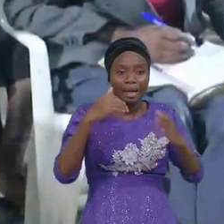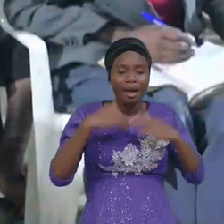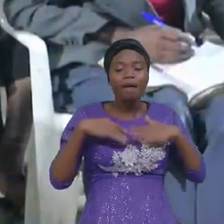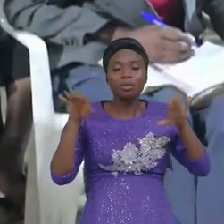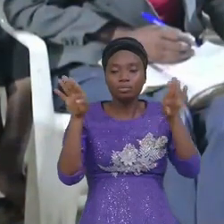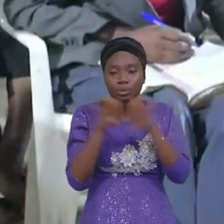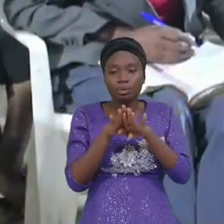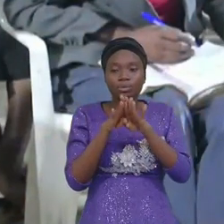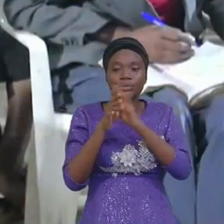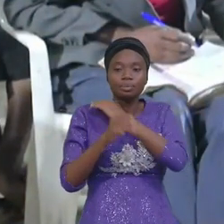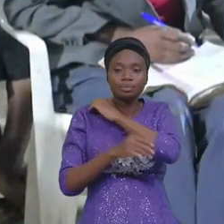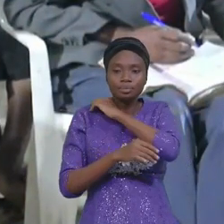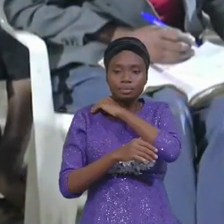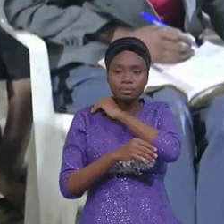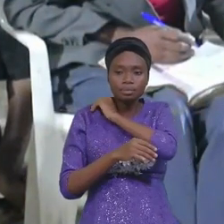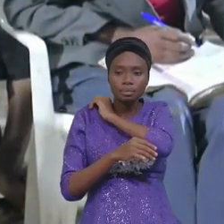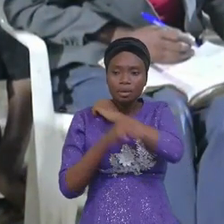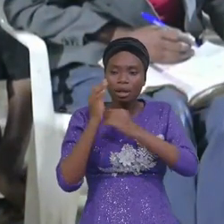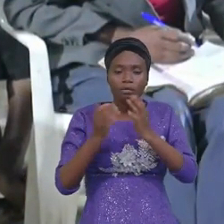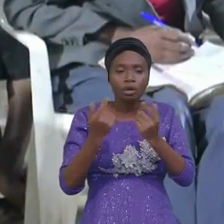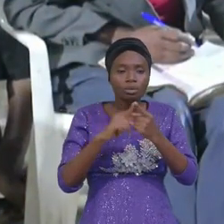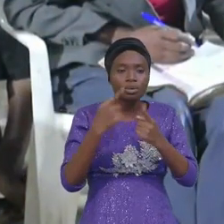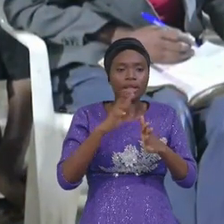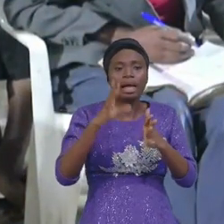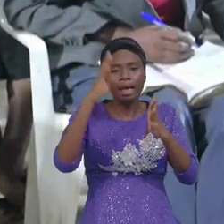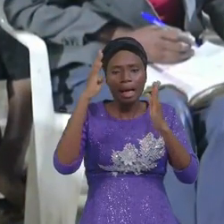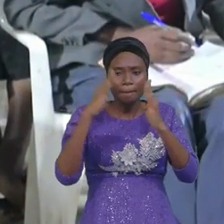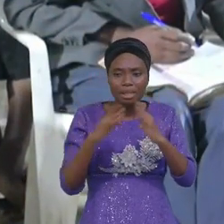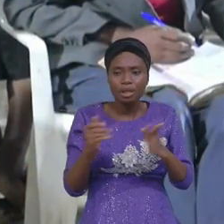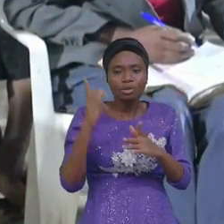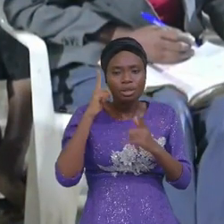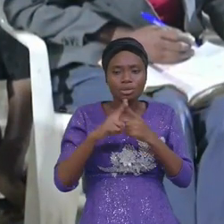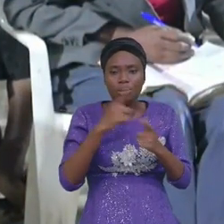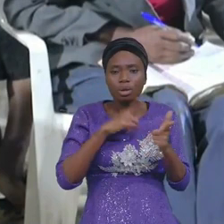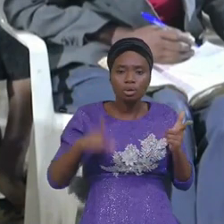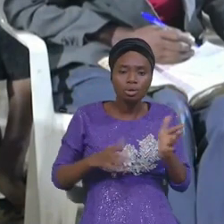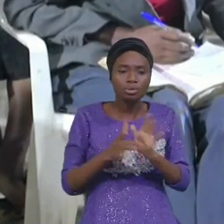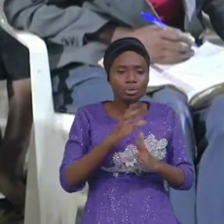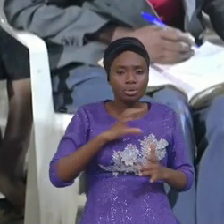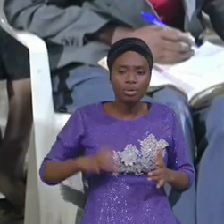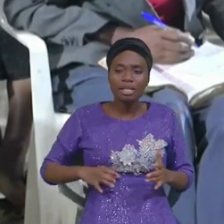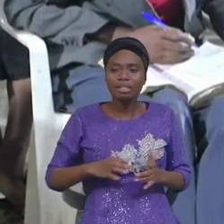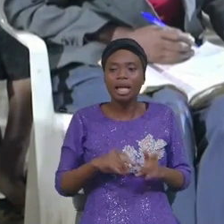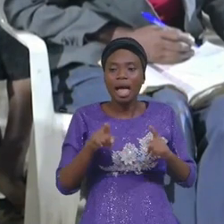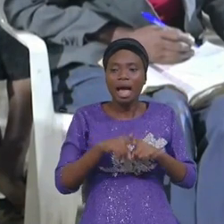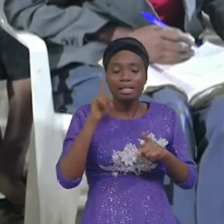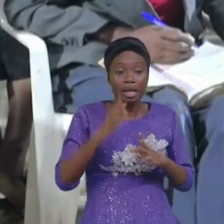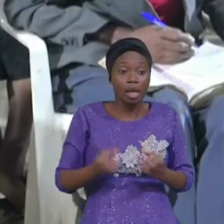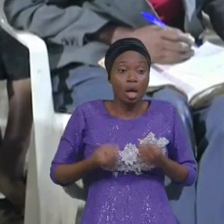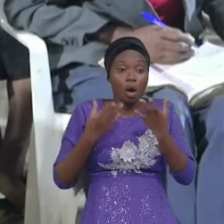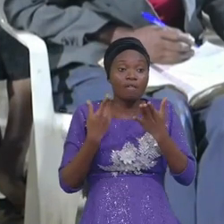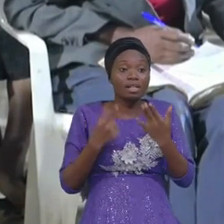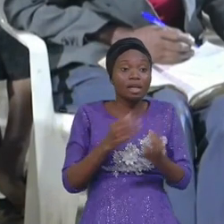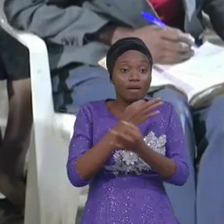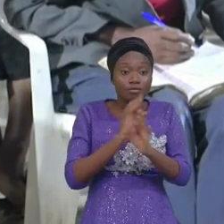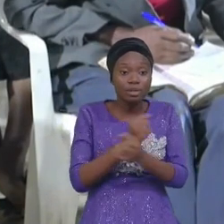closed. They can come to the meeting. They can listen to the Lord Jesus Christ as he offers the free